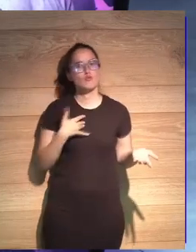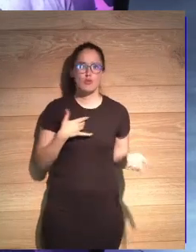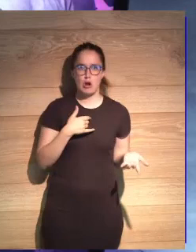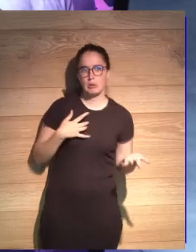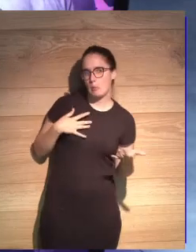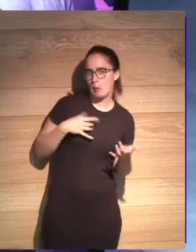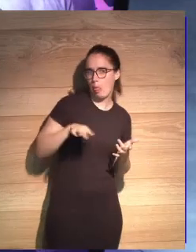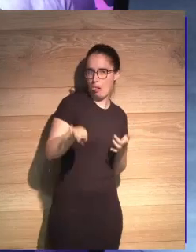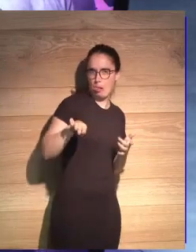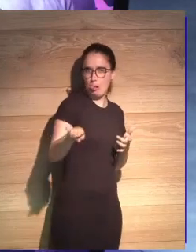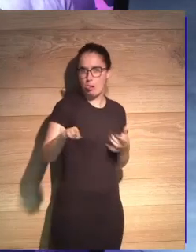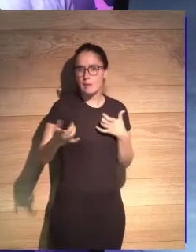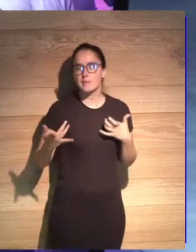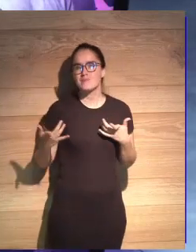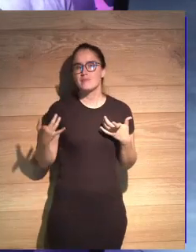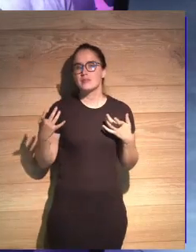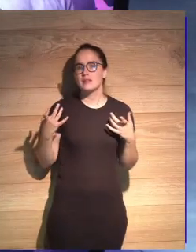missing